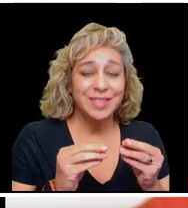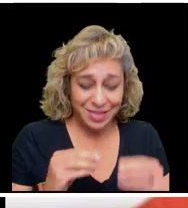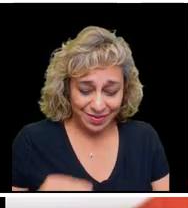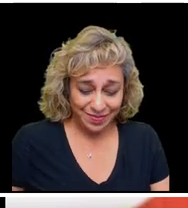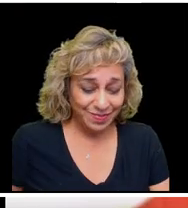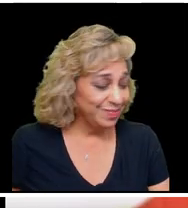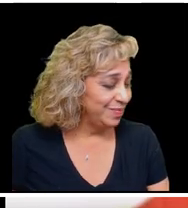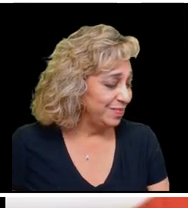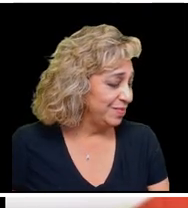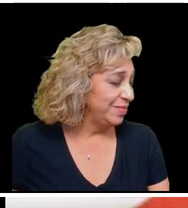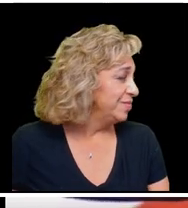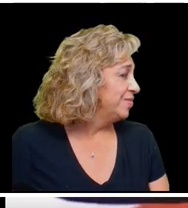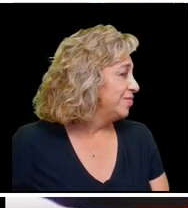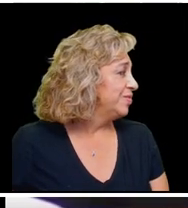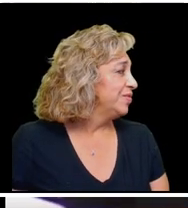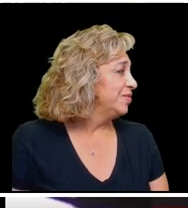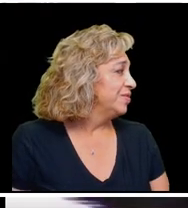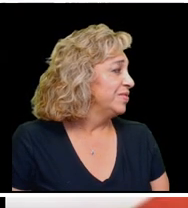hands